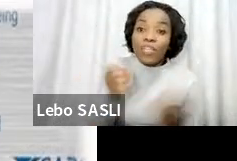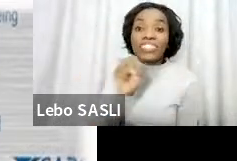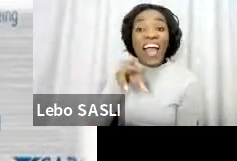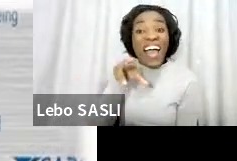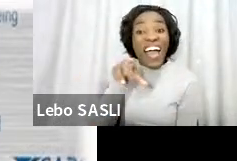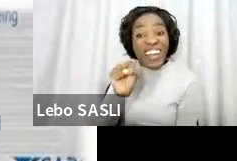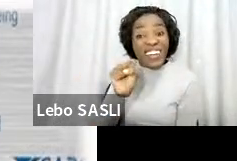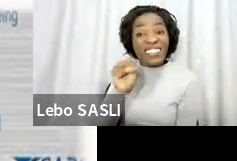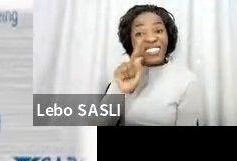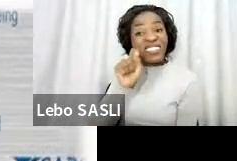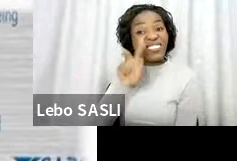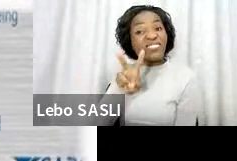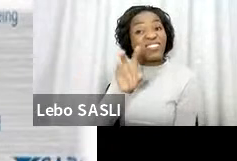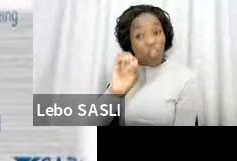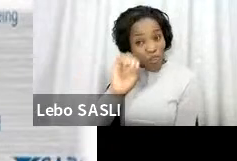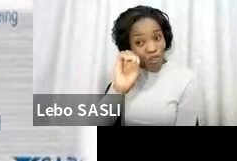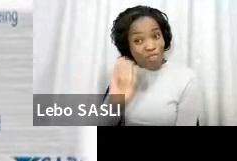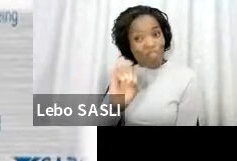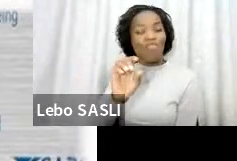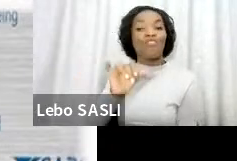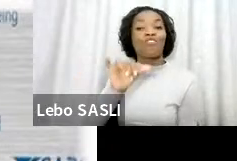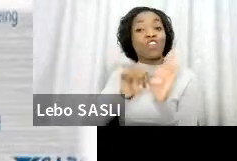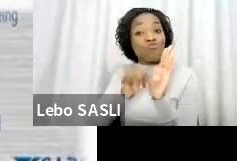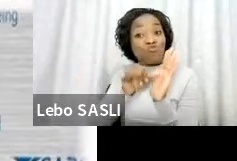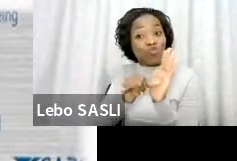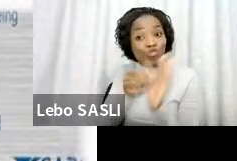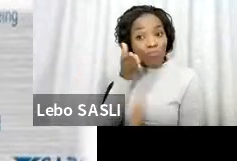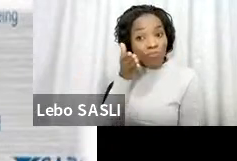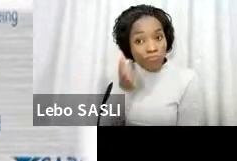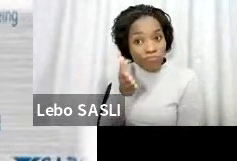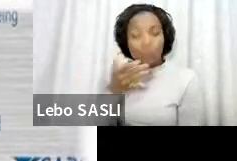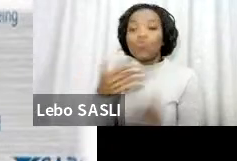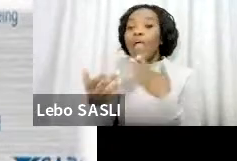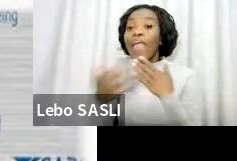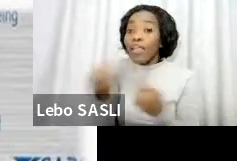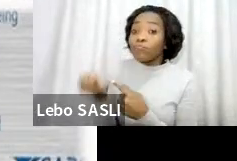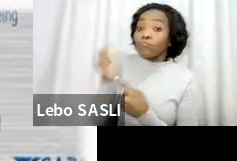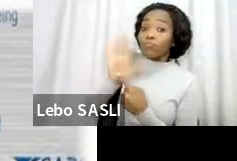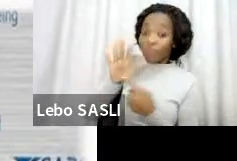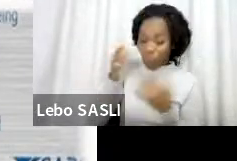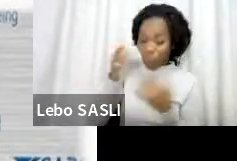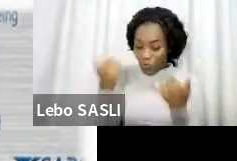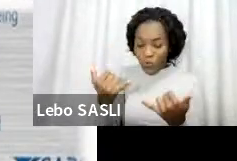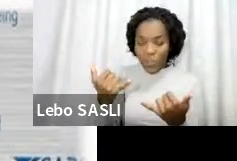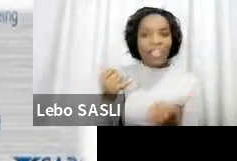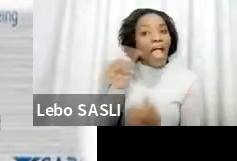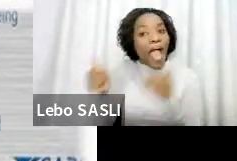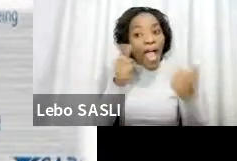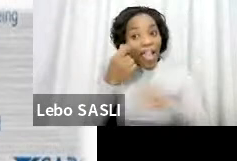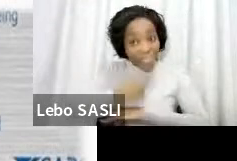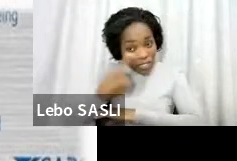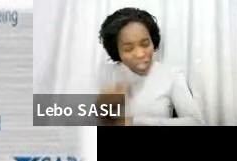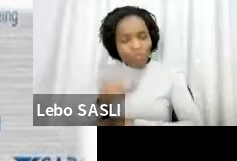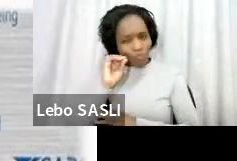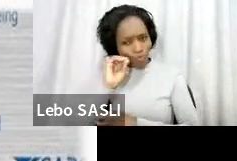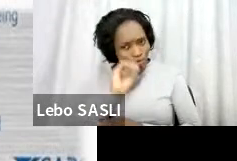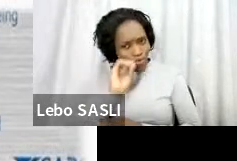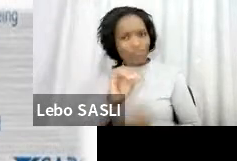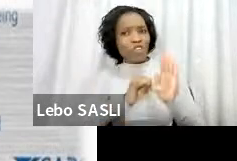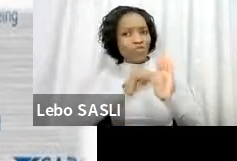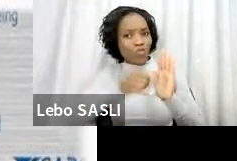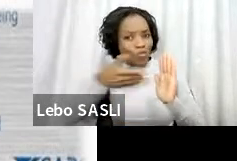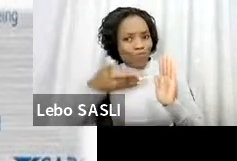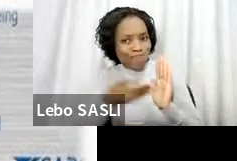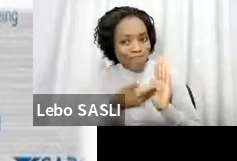TV on the YouTube channel. Whatever we are presenting today and whatever has been presented other days is available. If you want